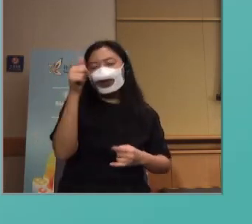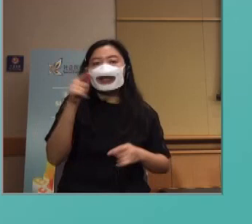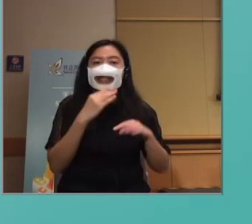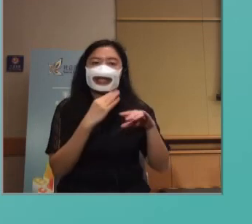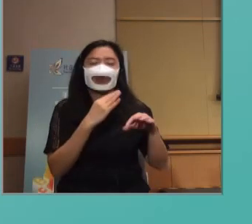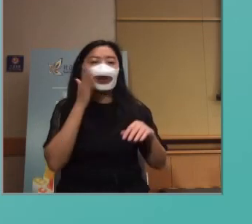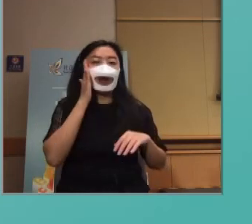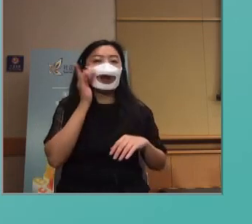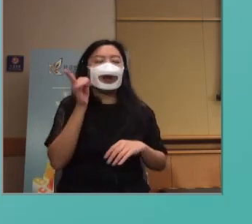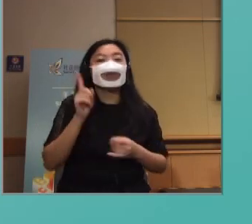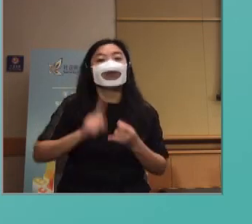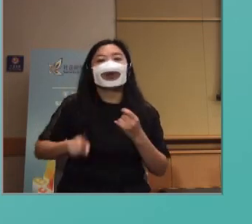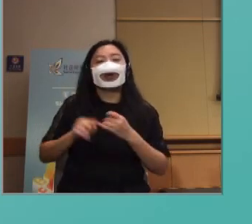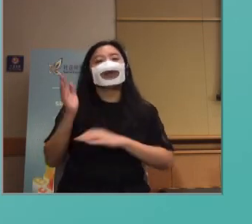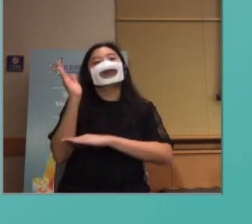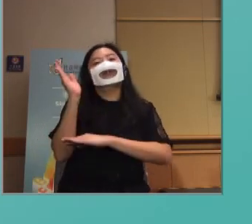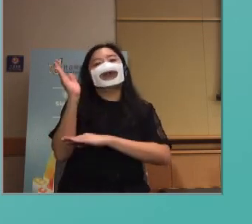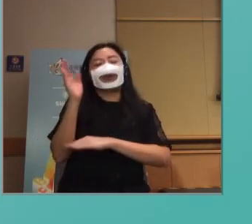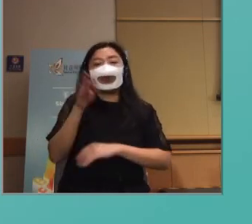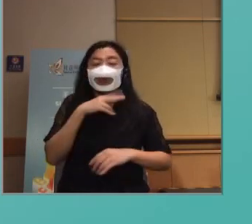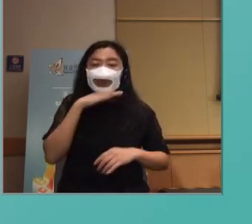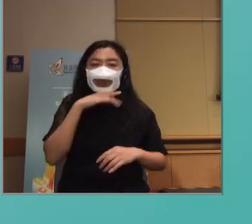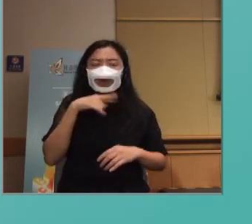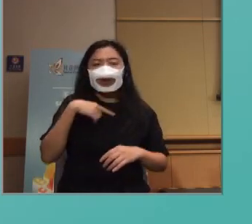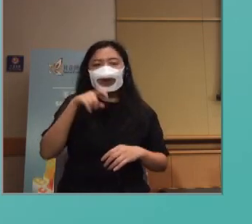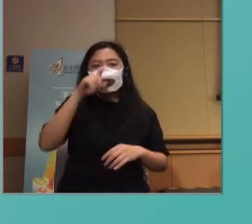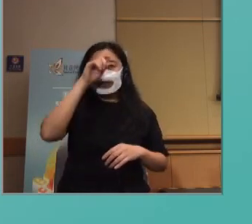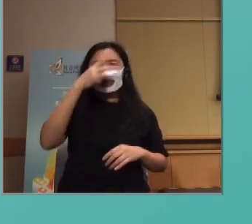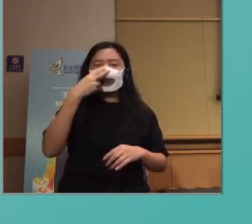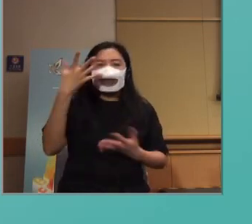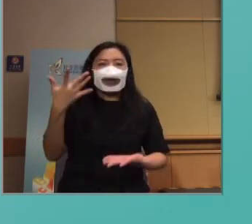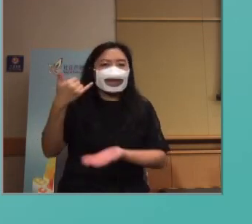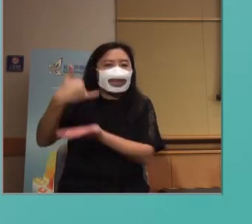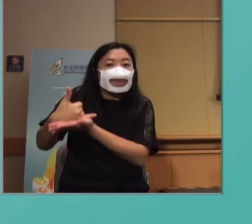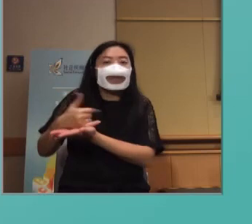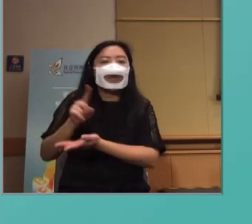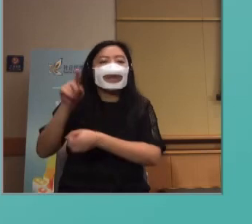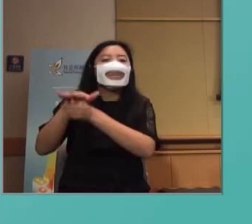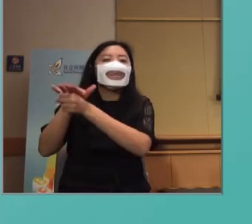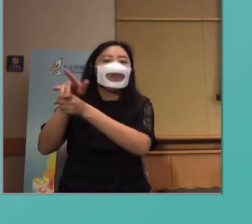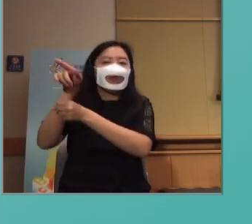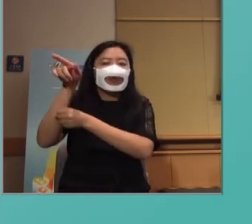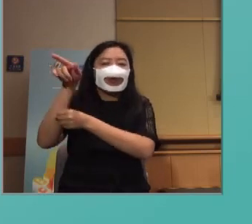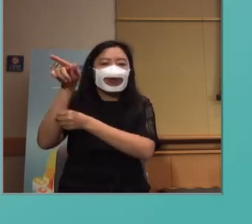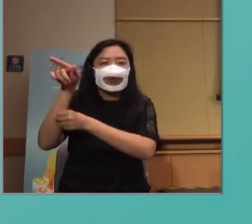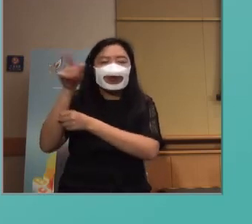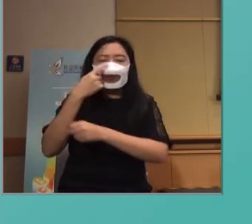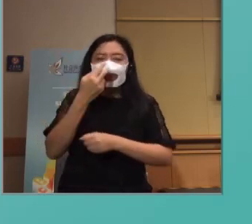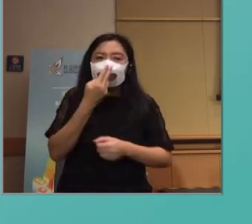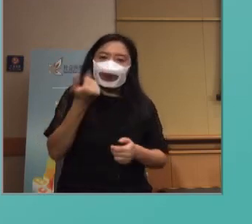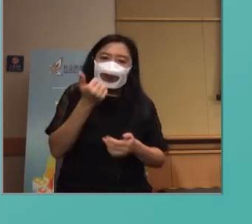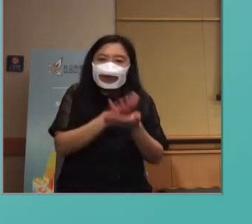if I'm not mistaken. And I think he will have something interesting to share with us. And let's, without further ado, let's